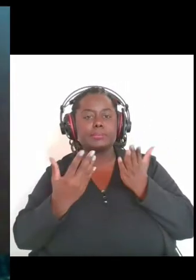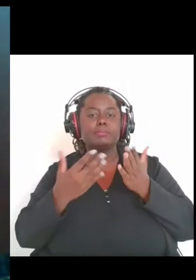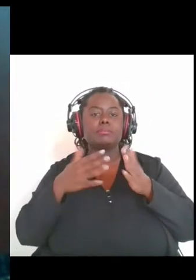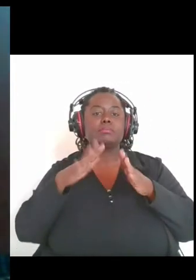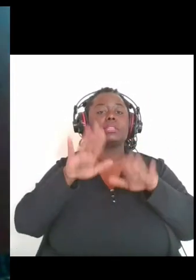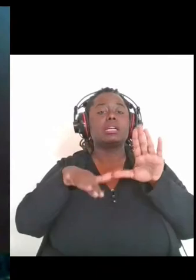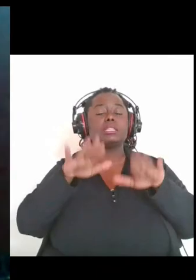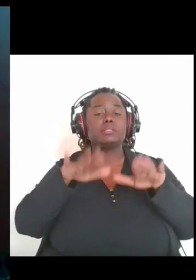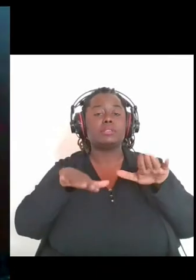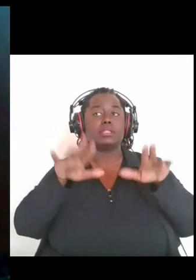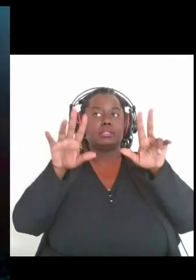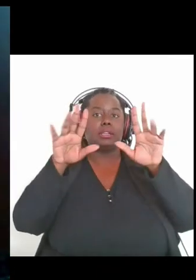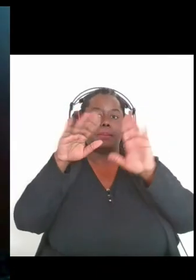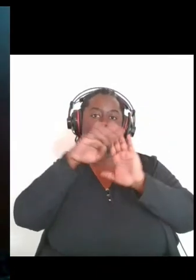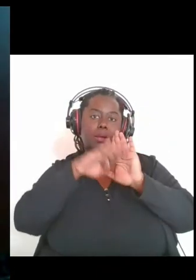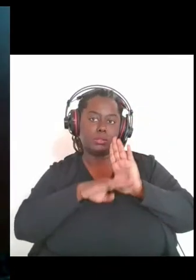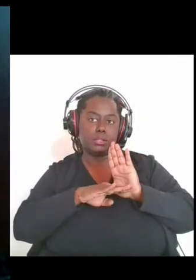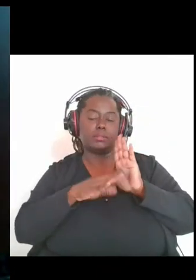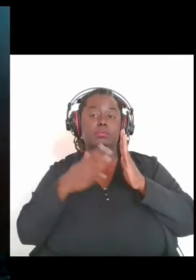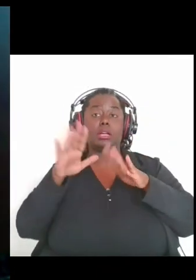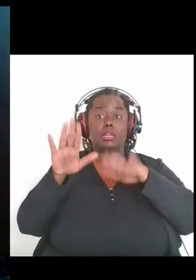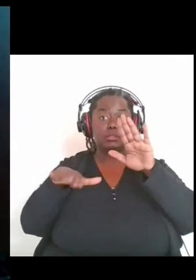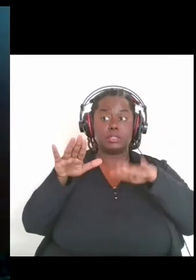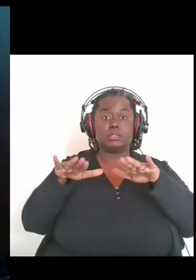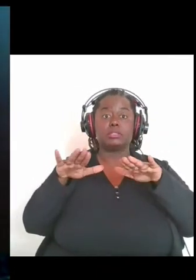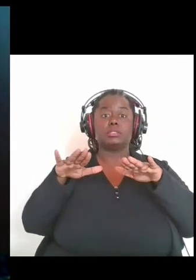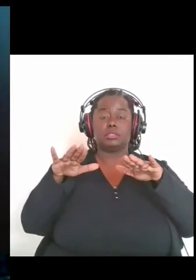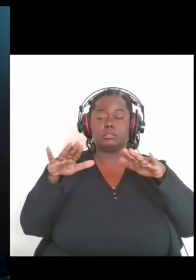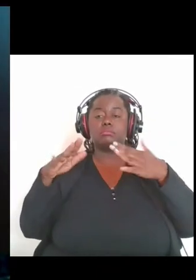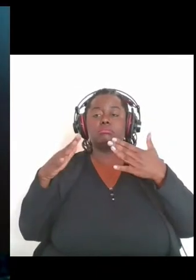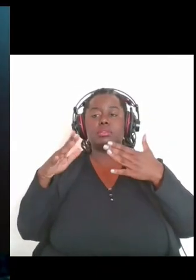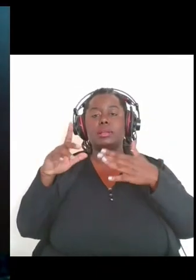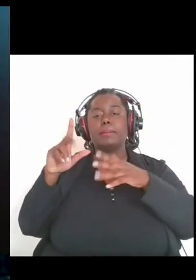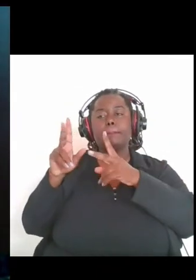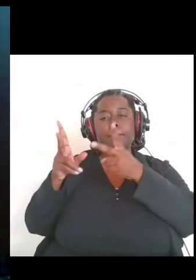sometimes there is some criticism about that